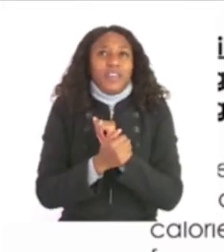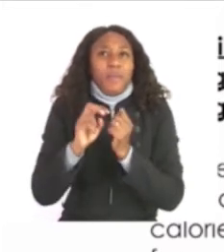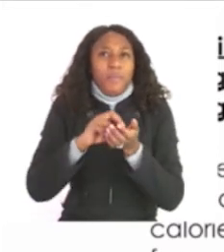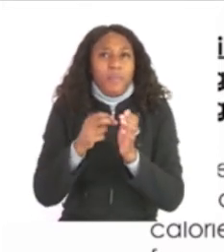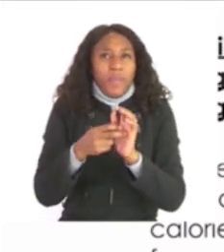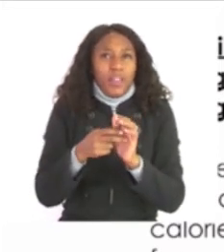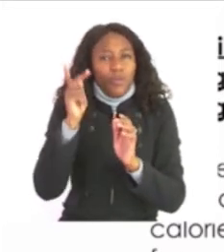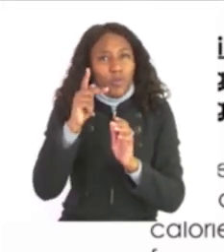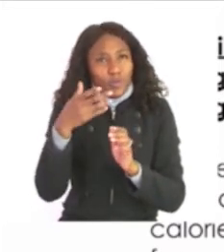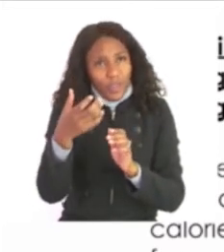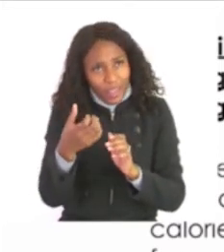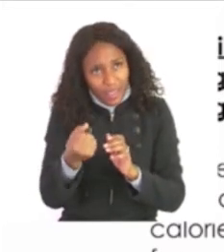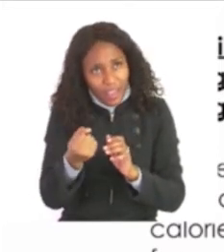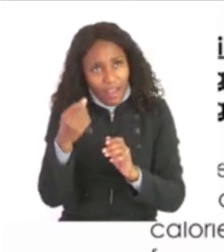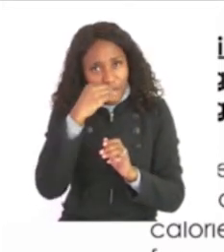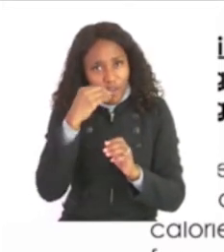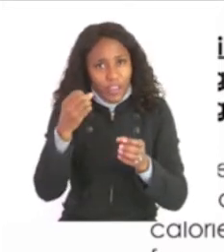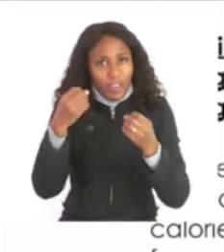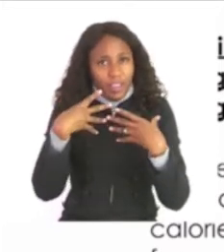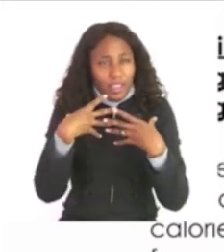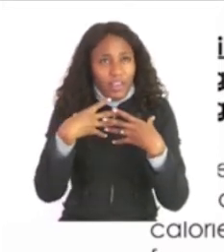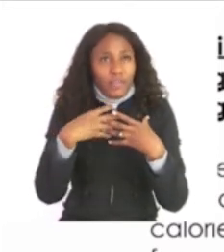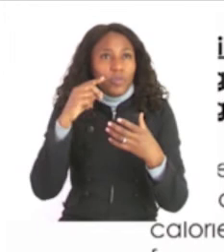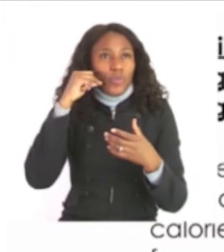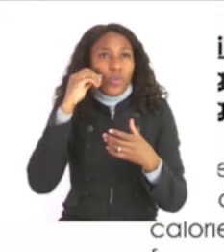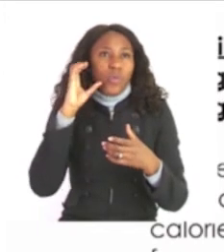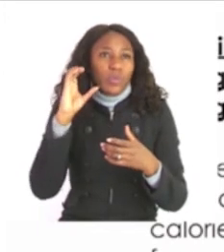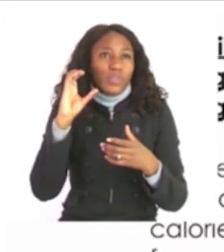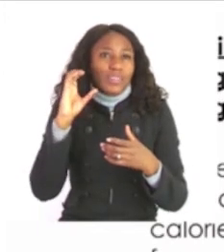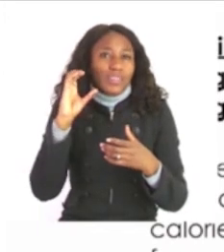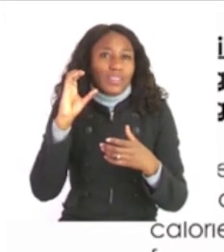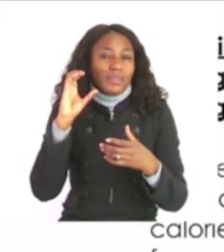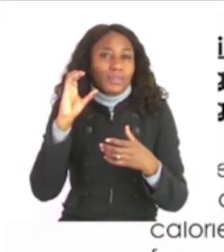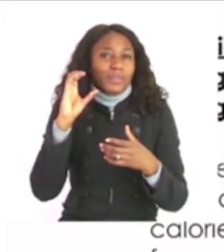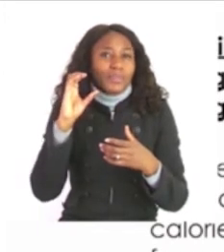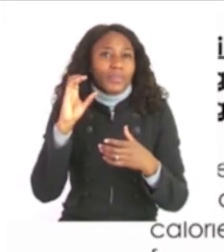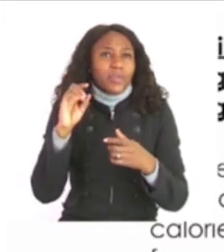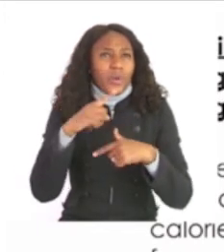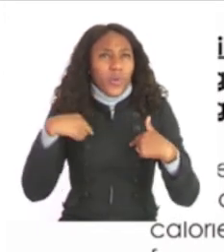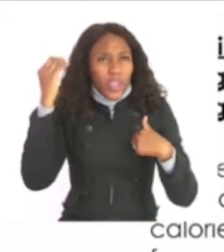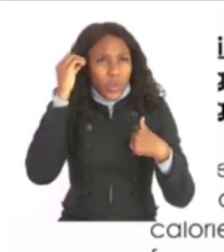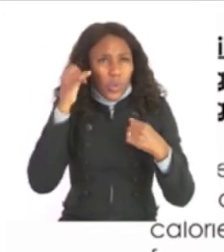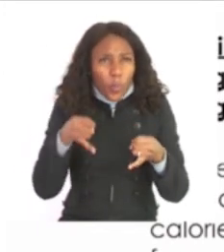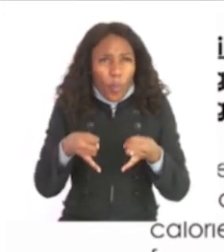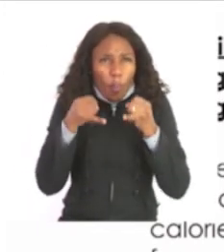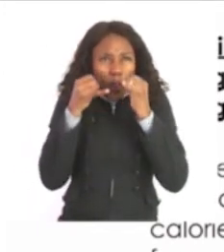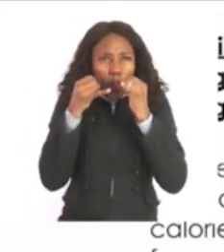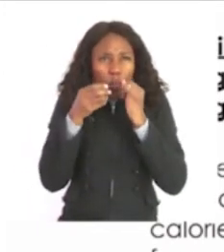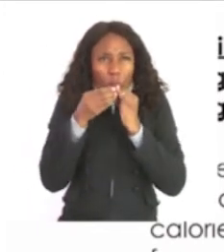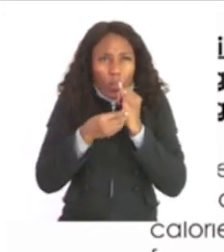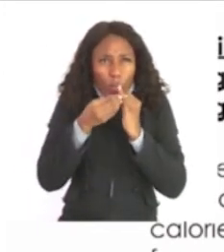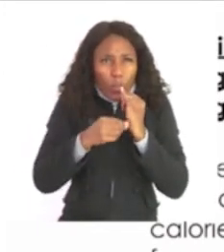some foods that will provide you with carbohydrate. Since we know that marasmus is a disease that